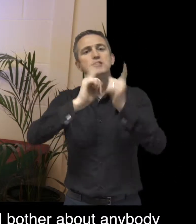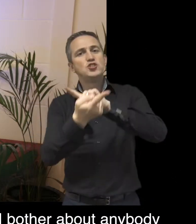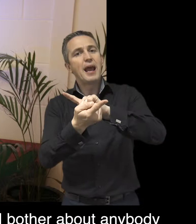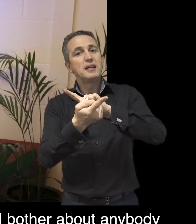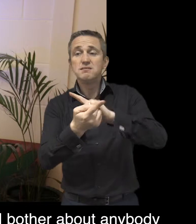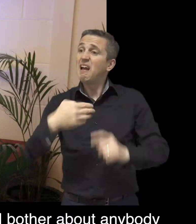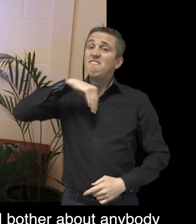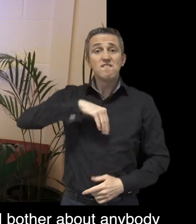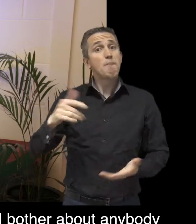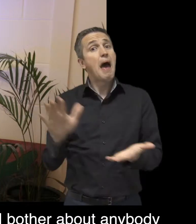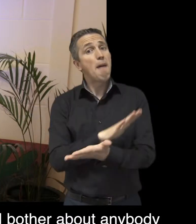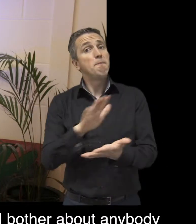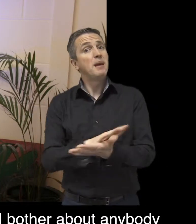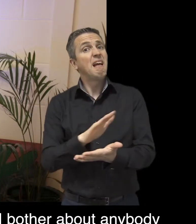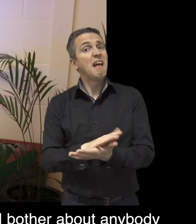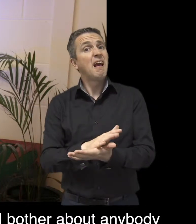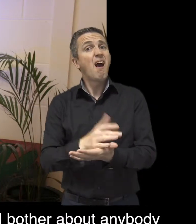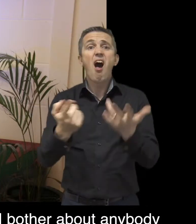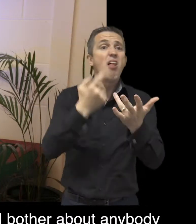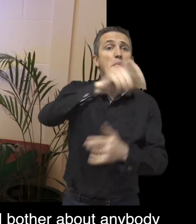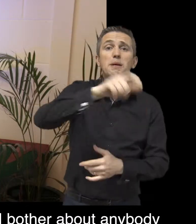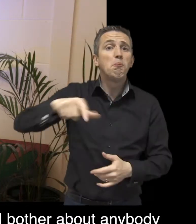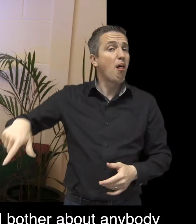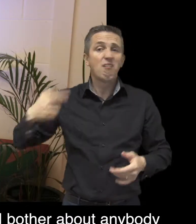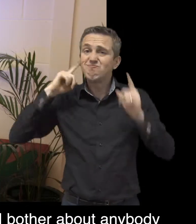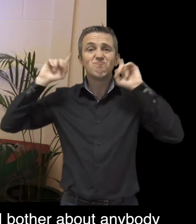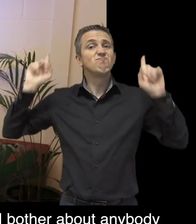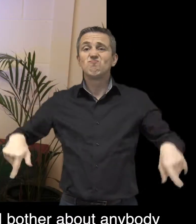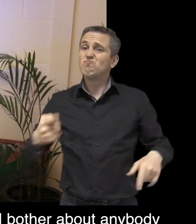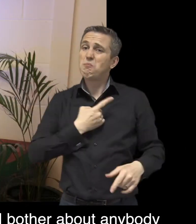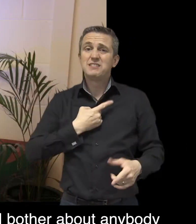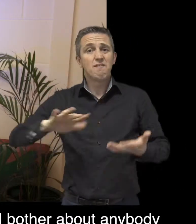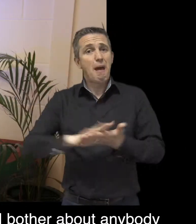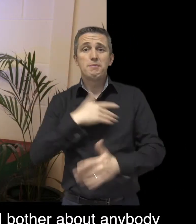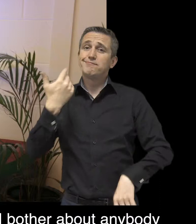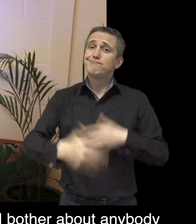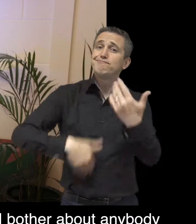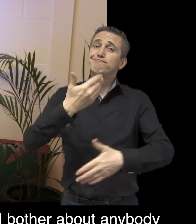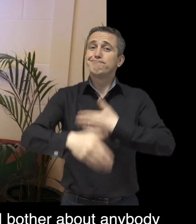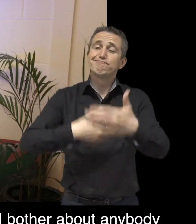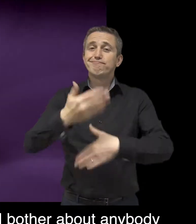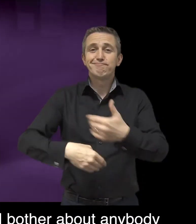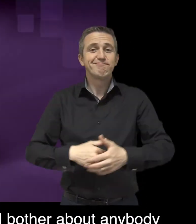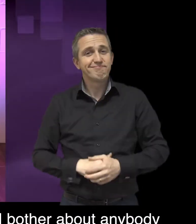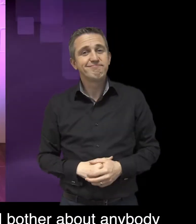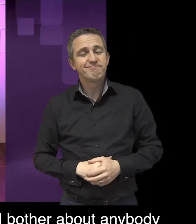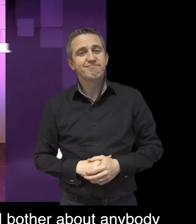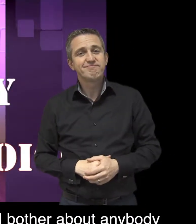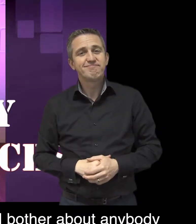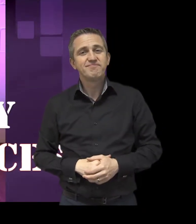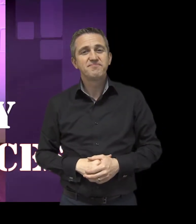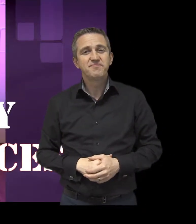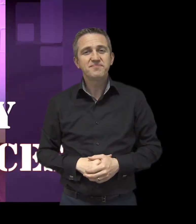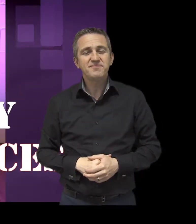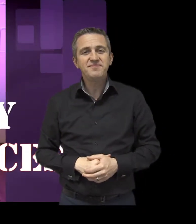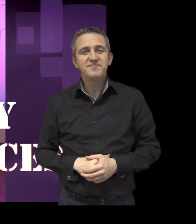I'm happy within myself, why should I bother about anybody else? And that's just what it's made me realise.